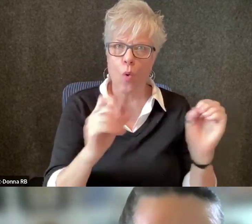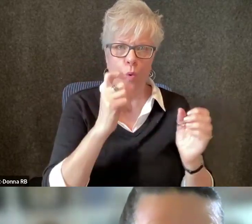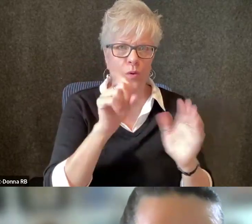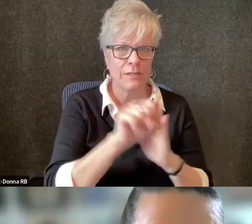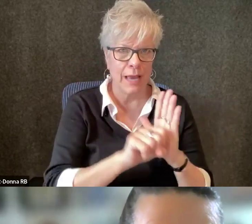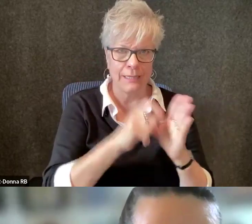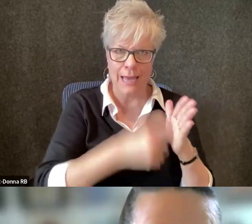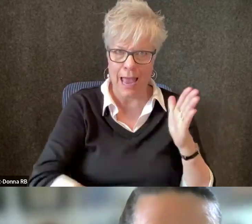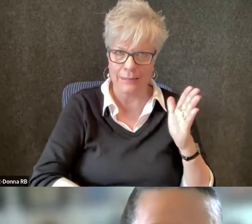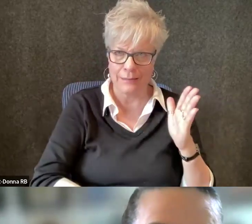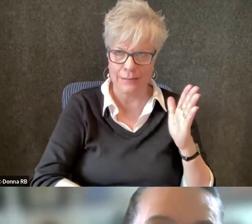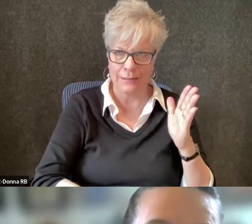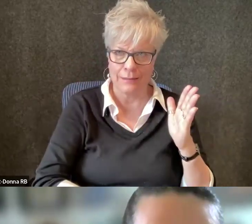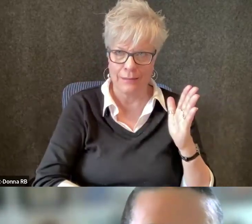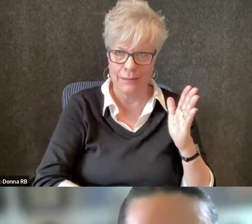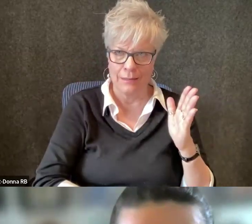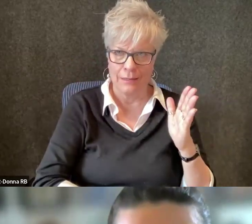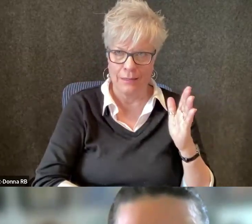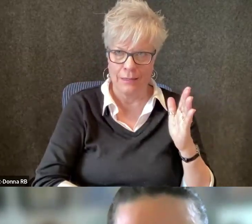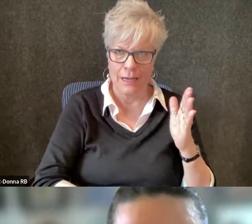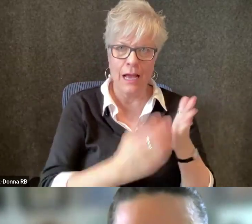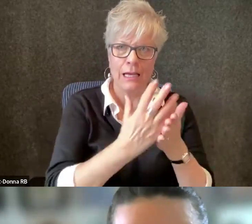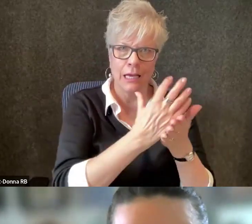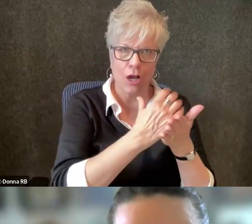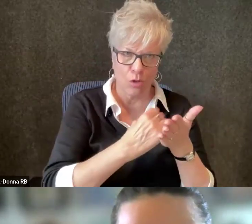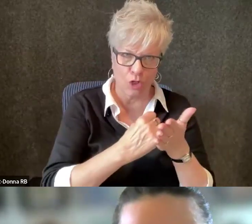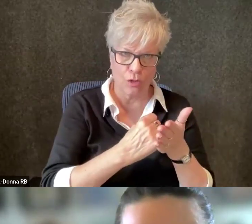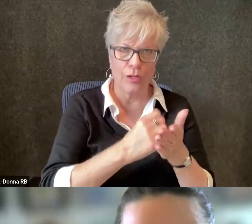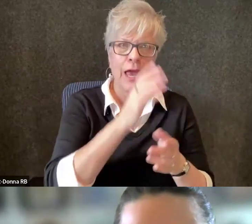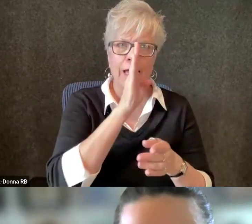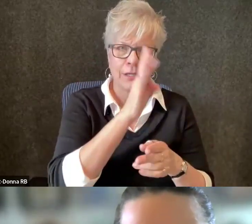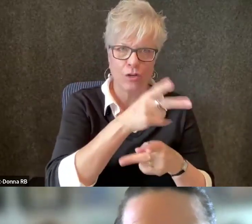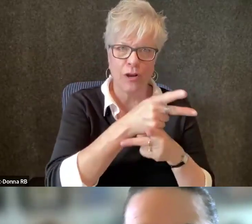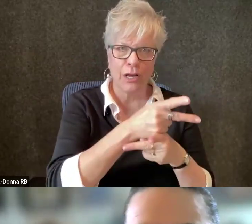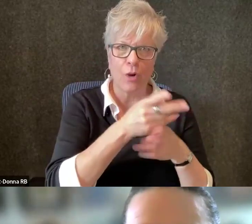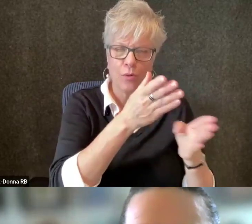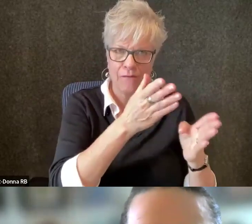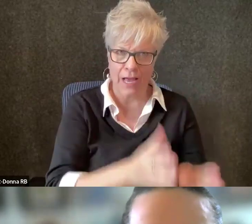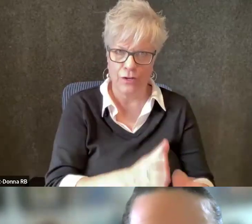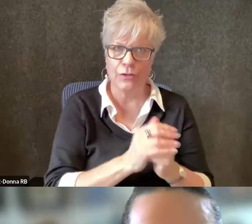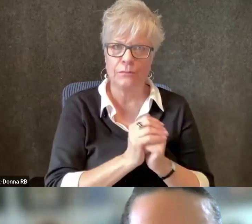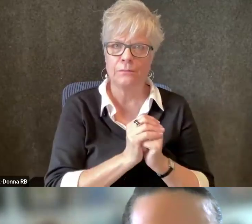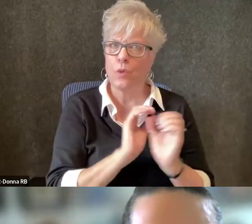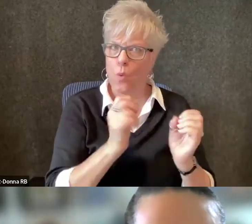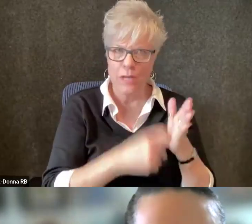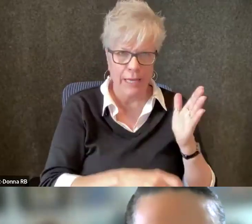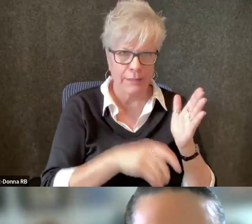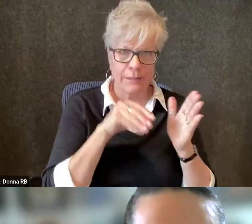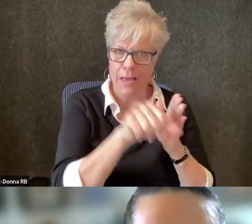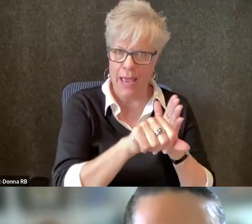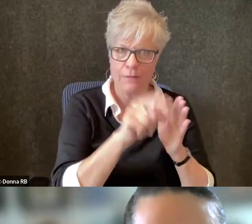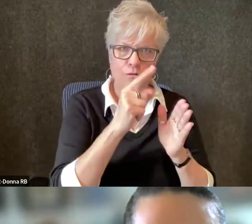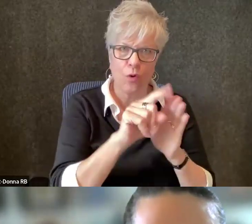be taxed by the state on income earned as a direct care provider. That